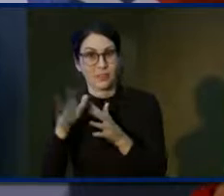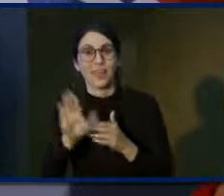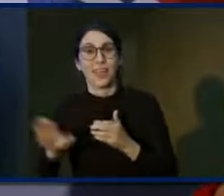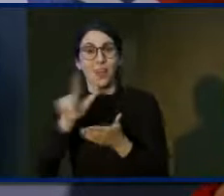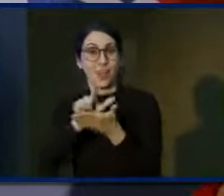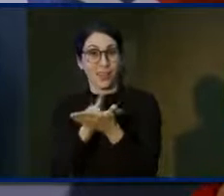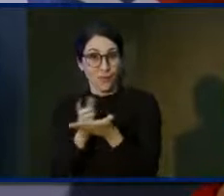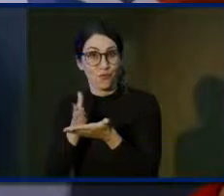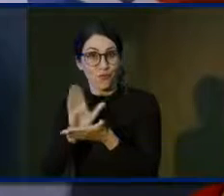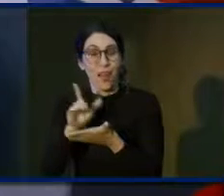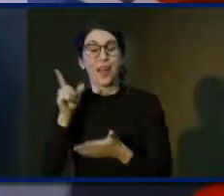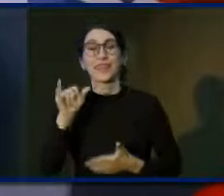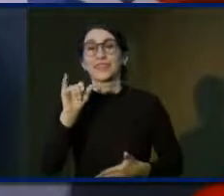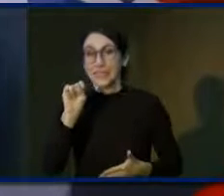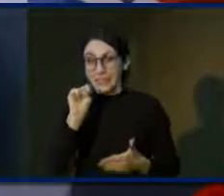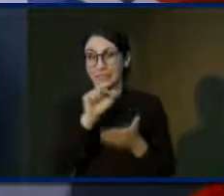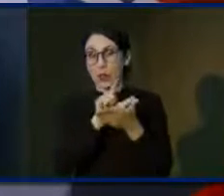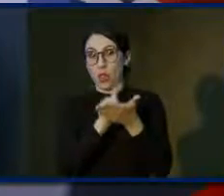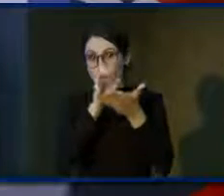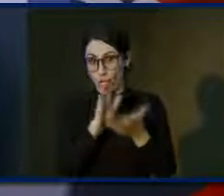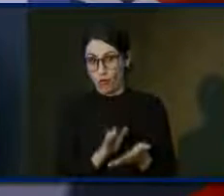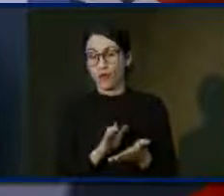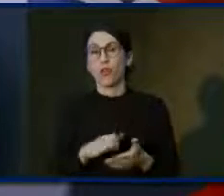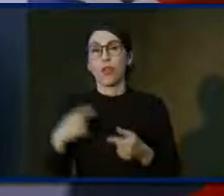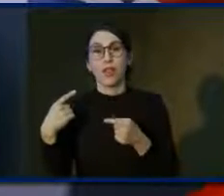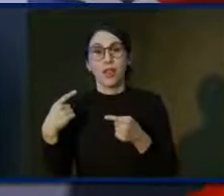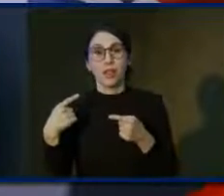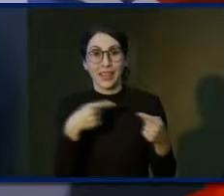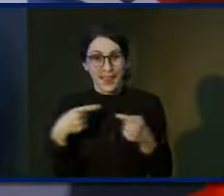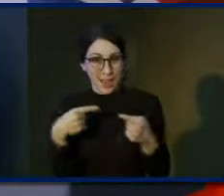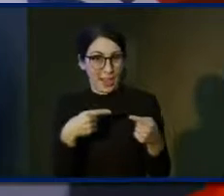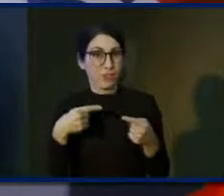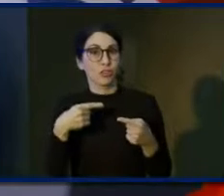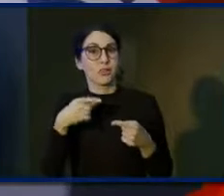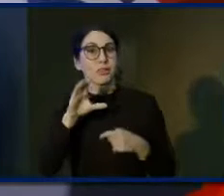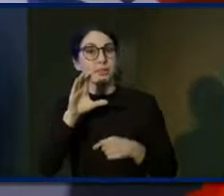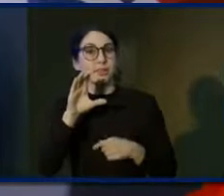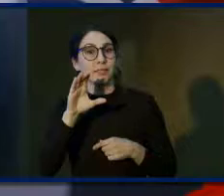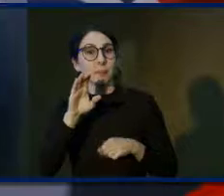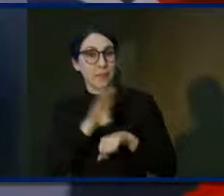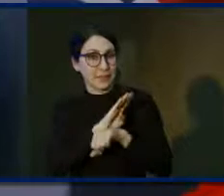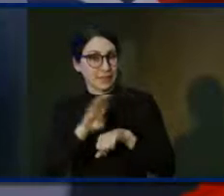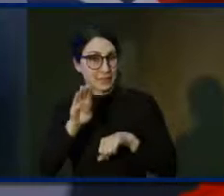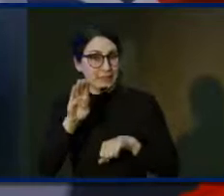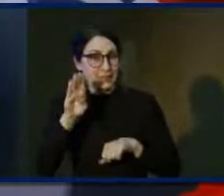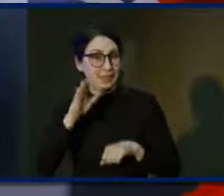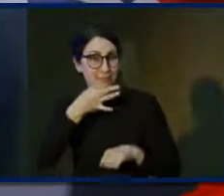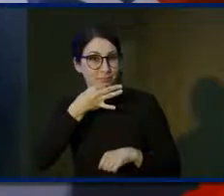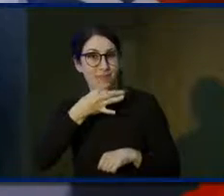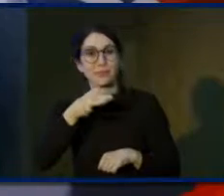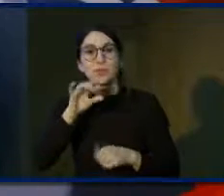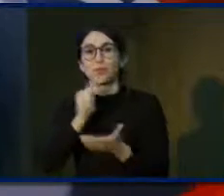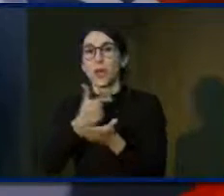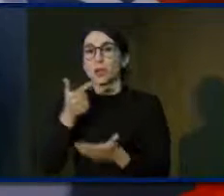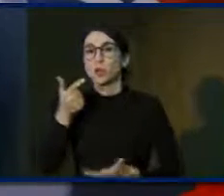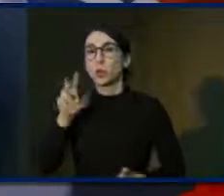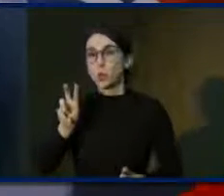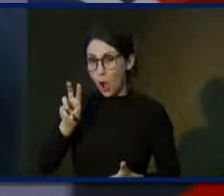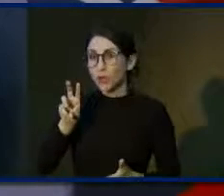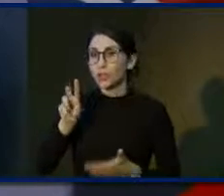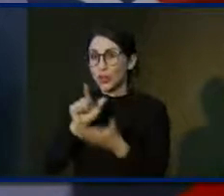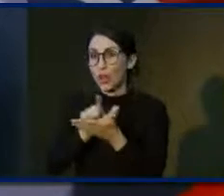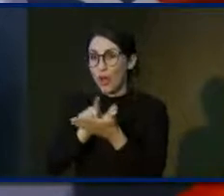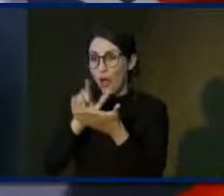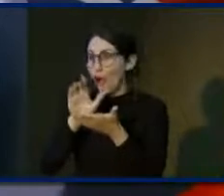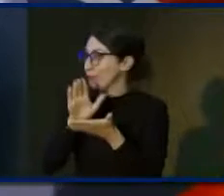2 decades in policy, litigation, corporate expertise. He graduated with honors from George Washington Law School. We're not dealing with any